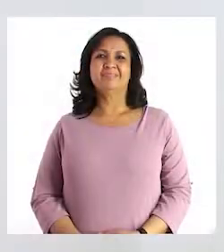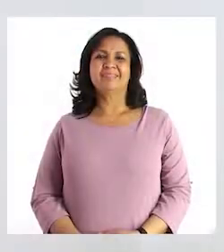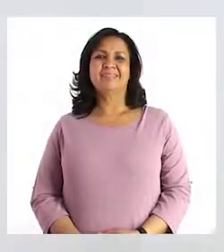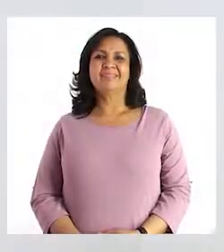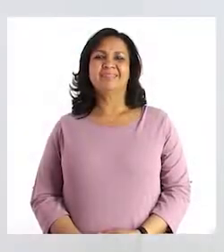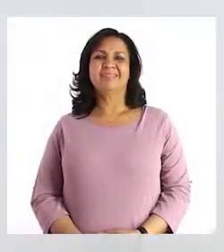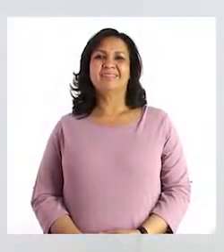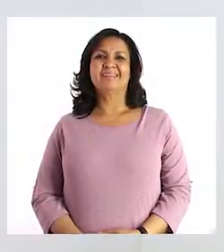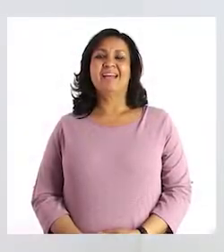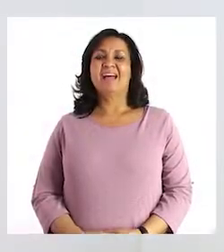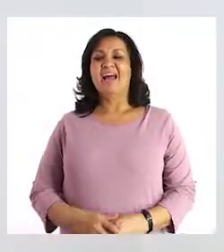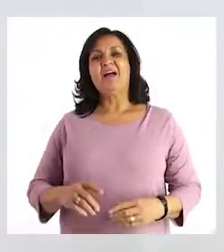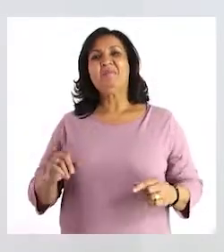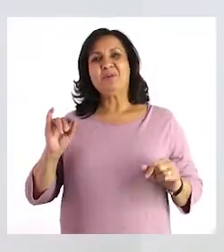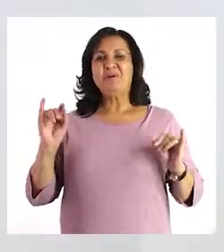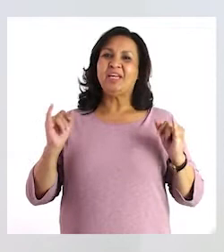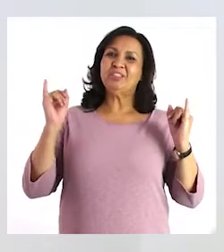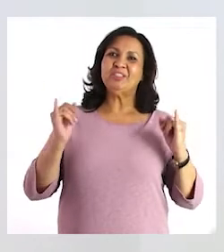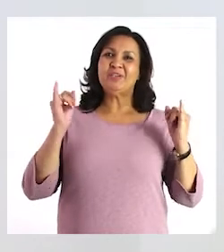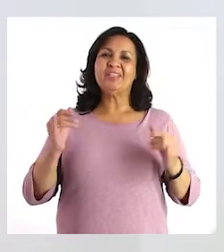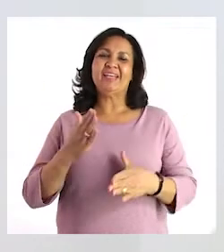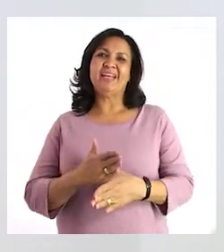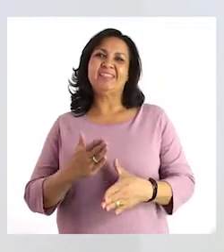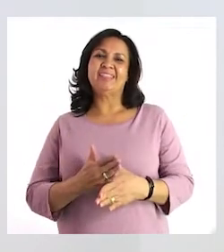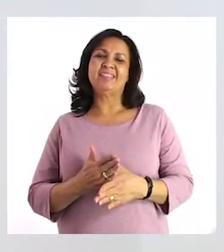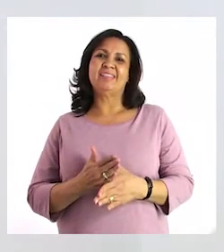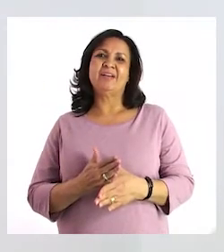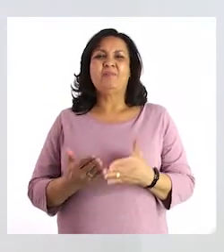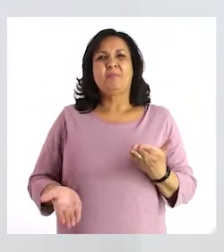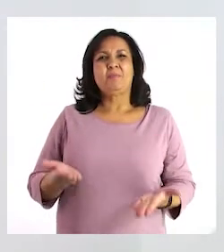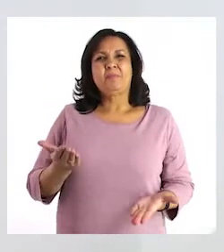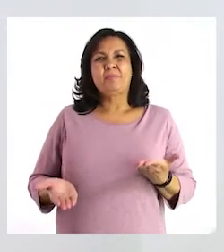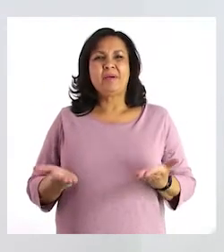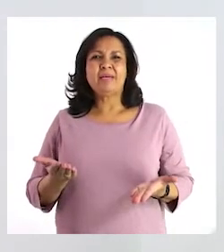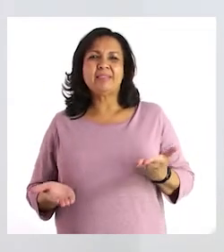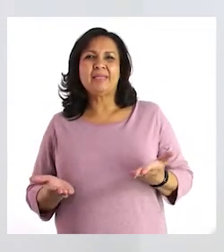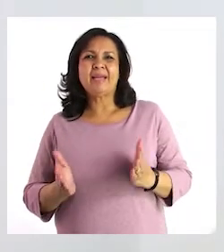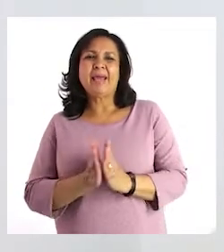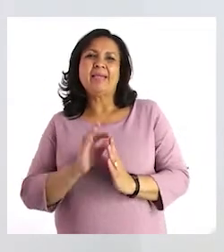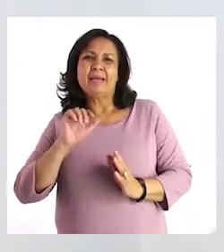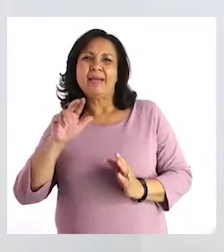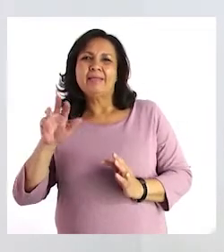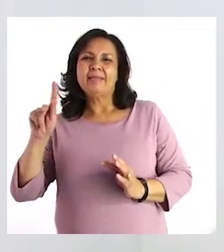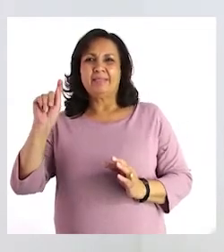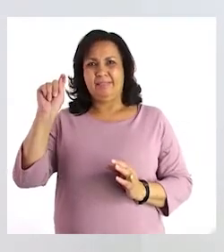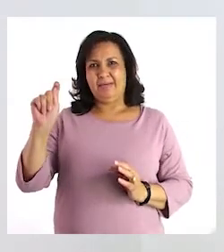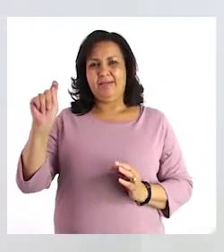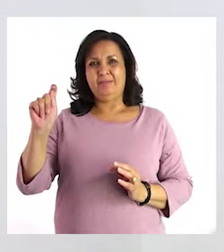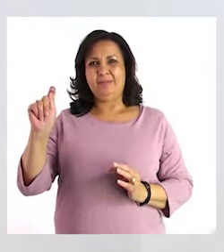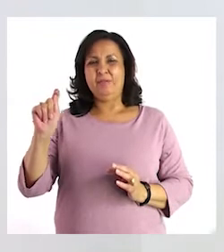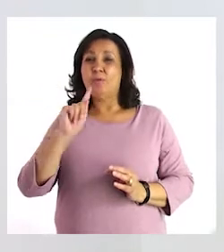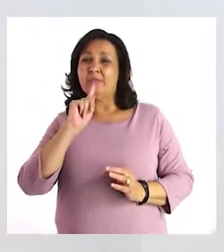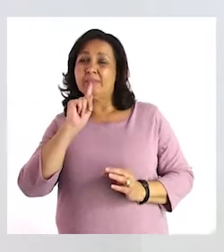Well, friends, I hope you enjoyed the lesson that we did on comparison and the letter T. Remember we